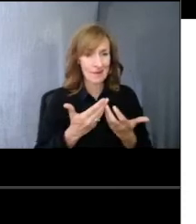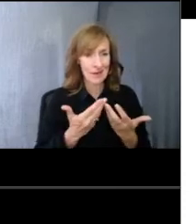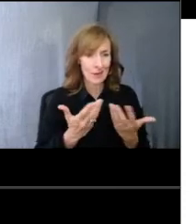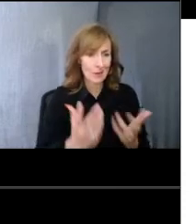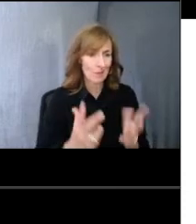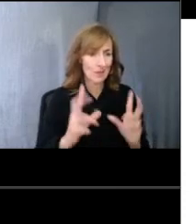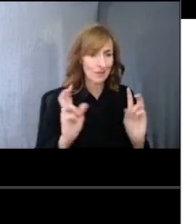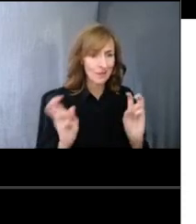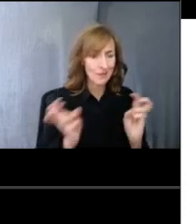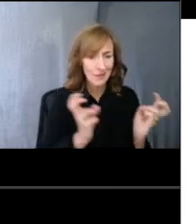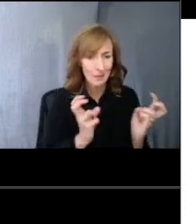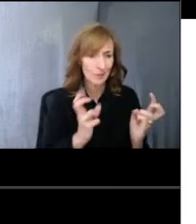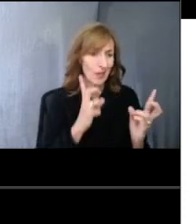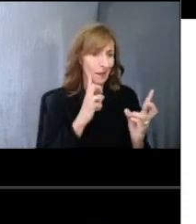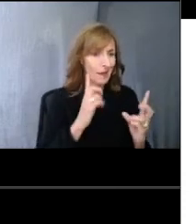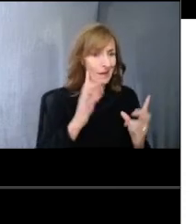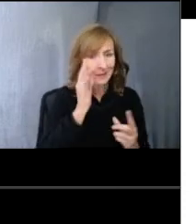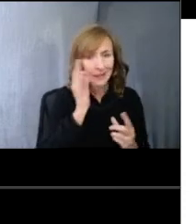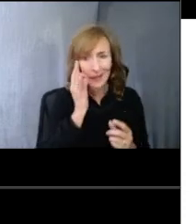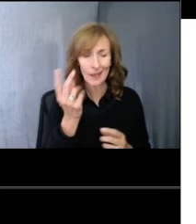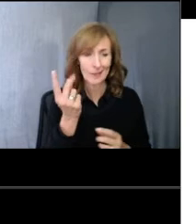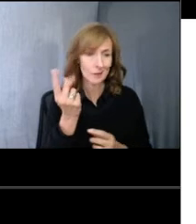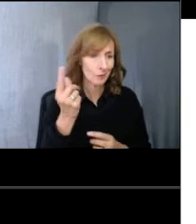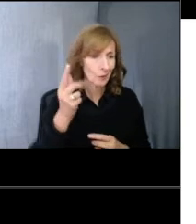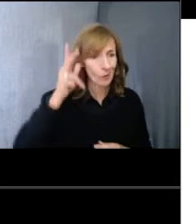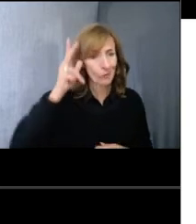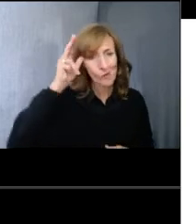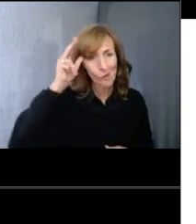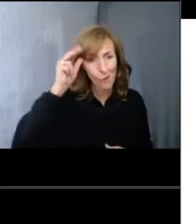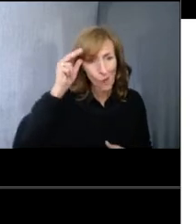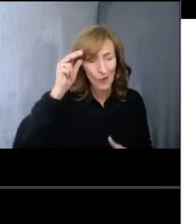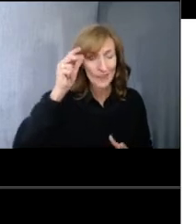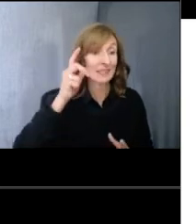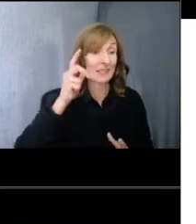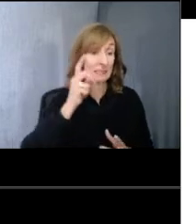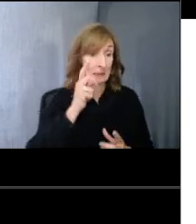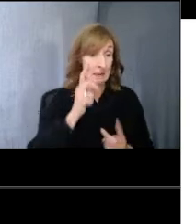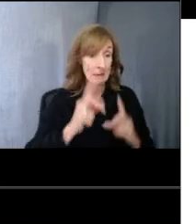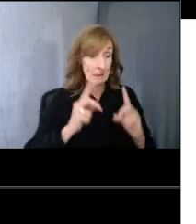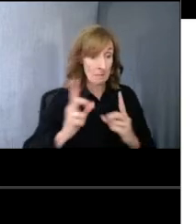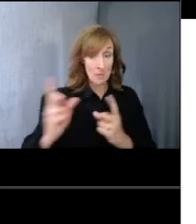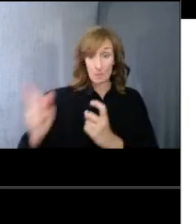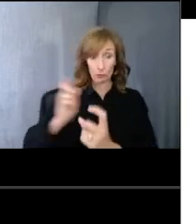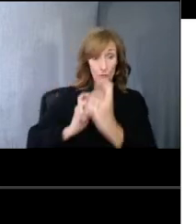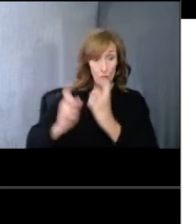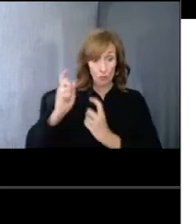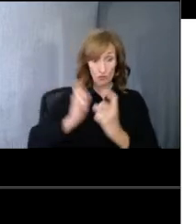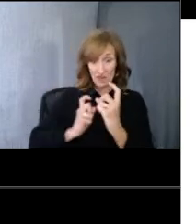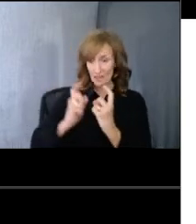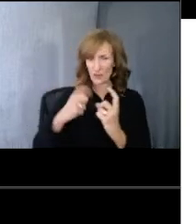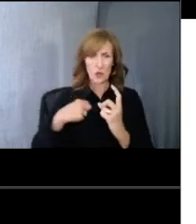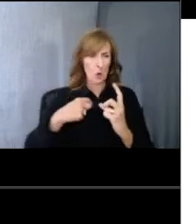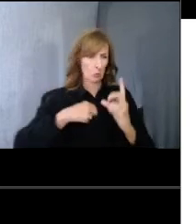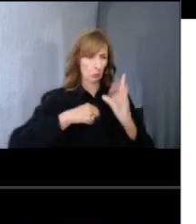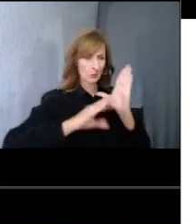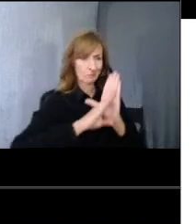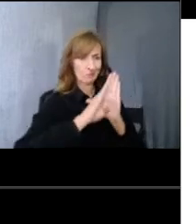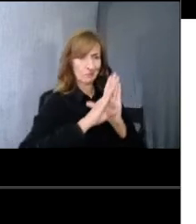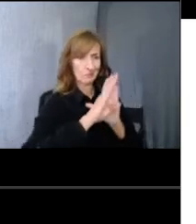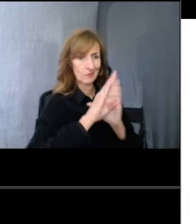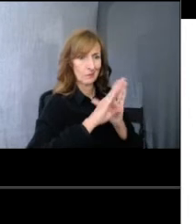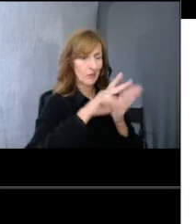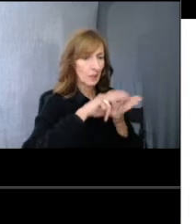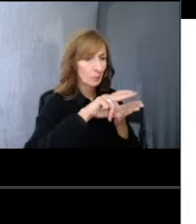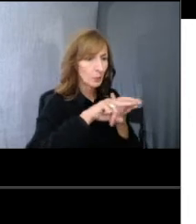generous donors, we fund scientists all around the world to do things like develop vaccines, diagnostics, and surgical techniques